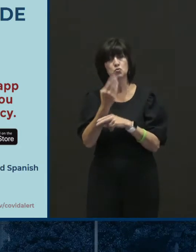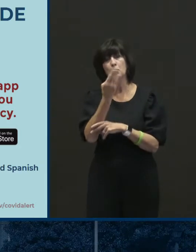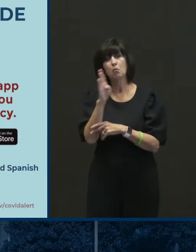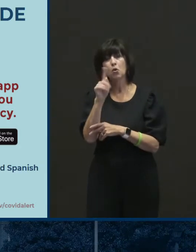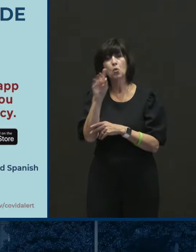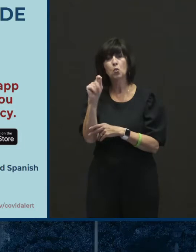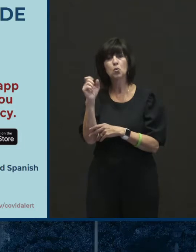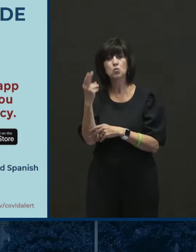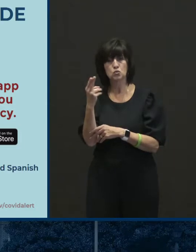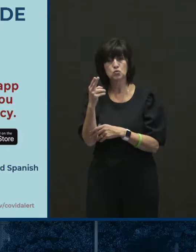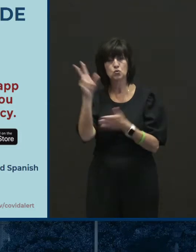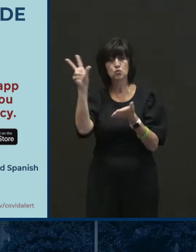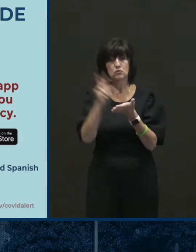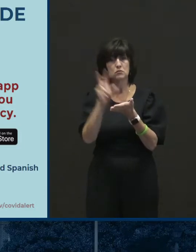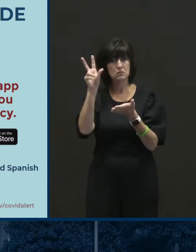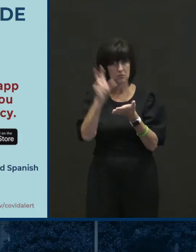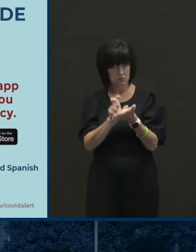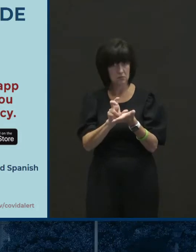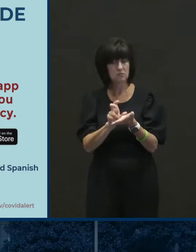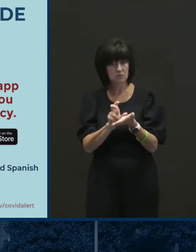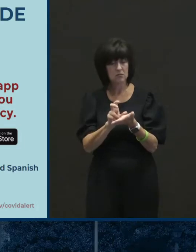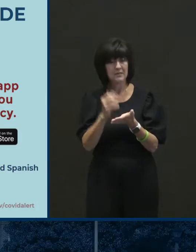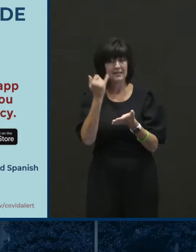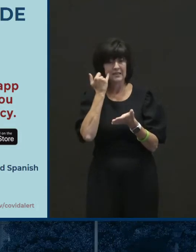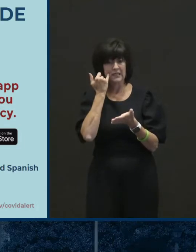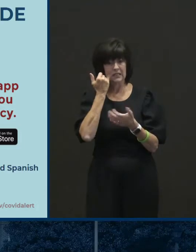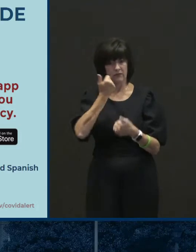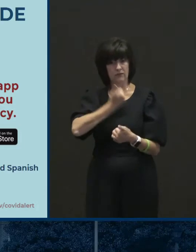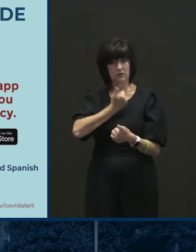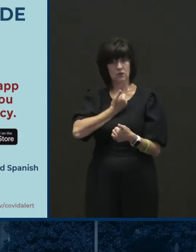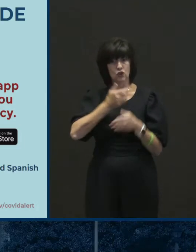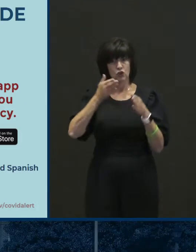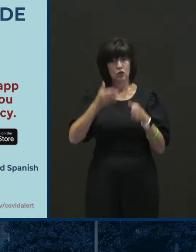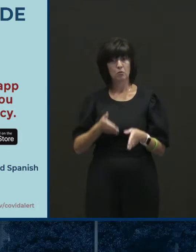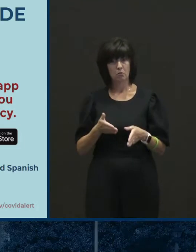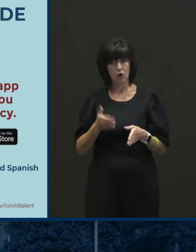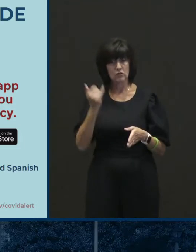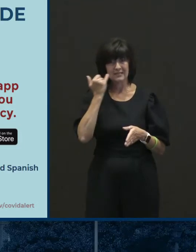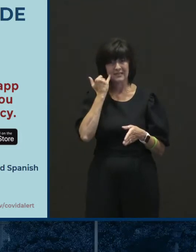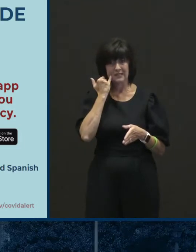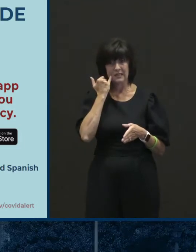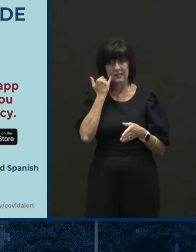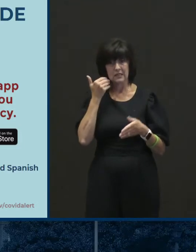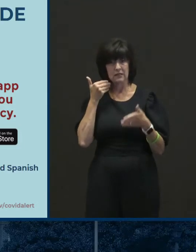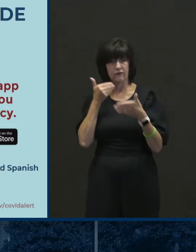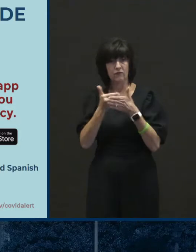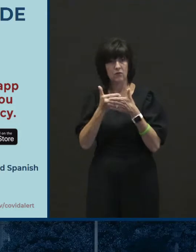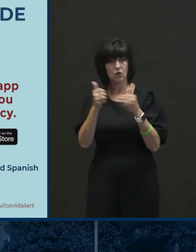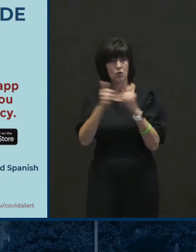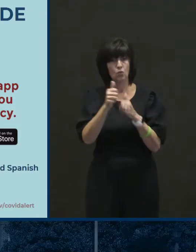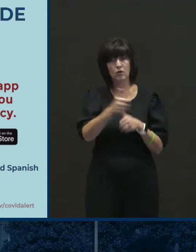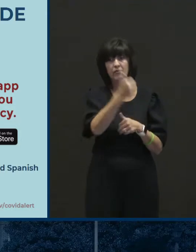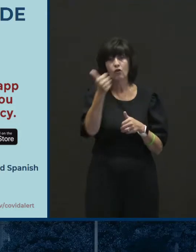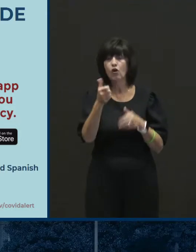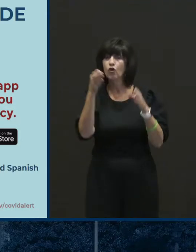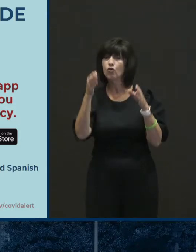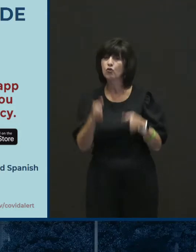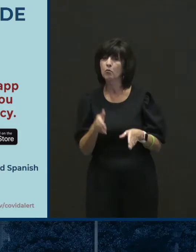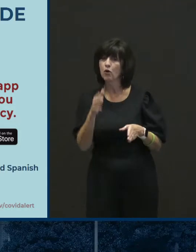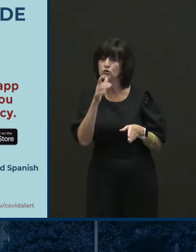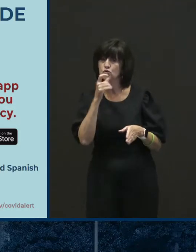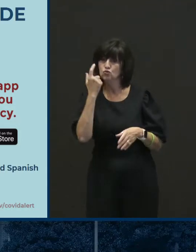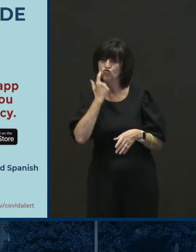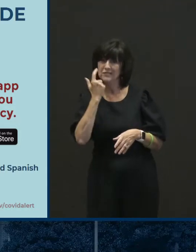your iPhone to determine whether you've been close to someone else who's opted in, who's recently tested positive and